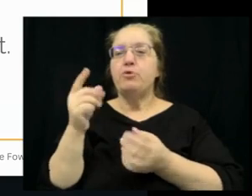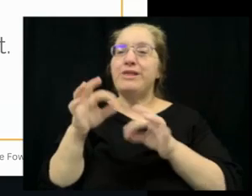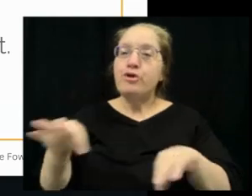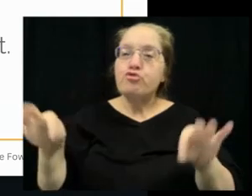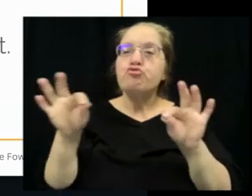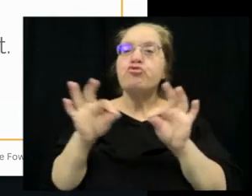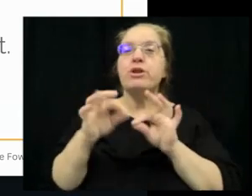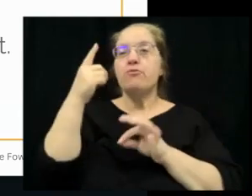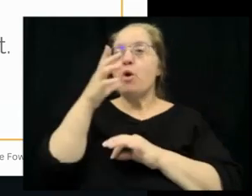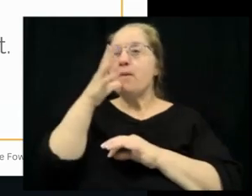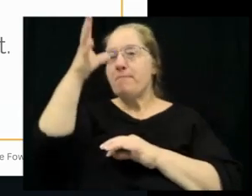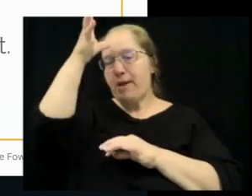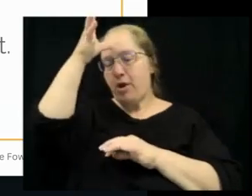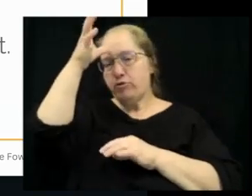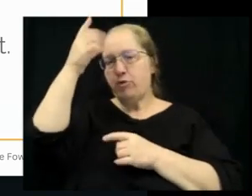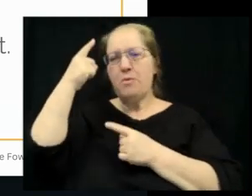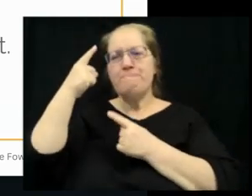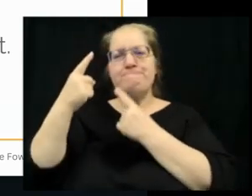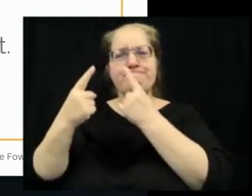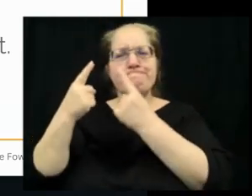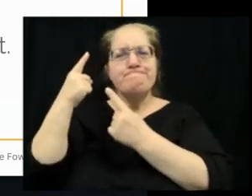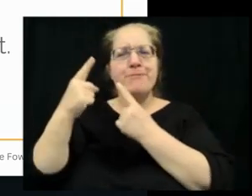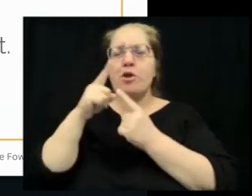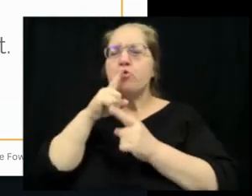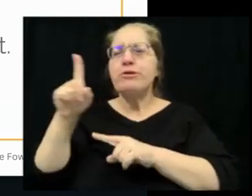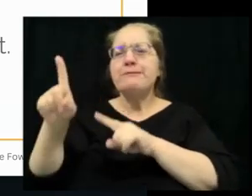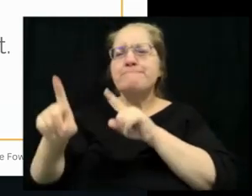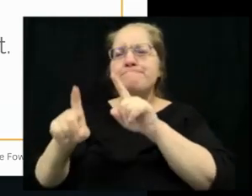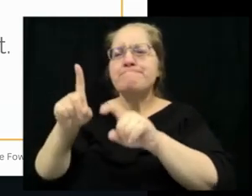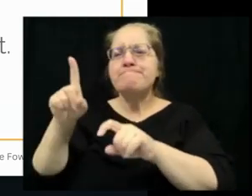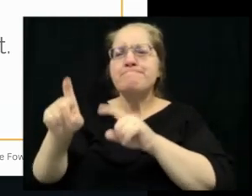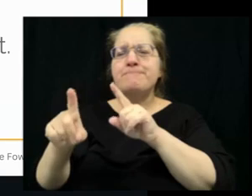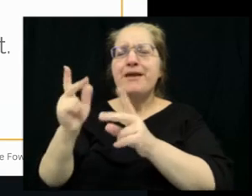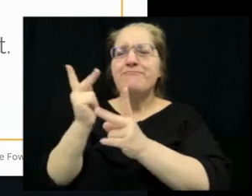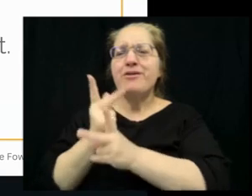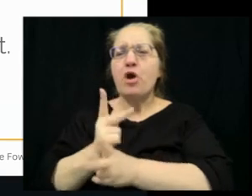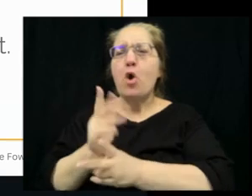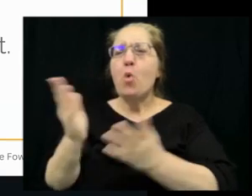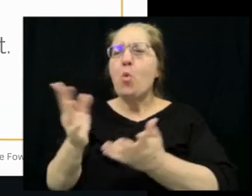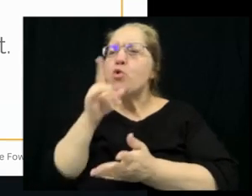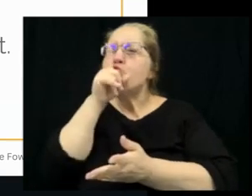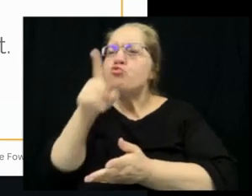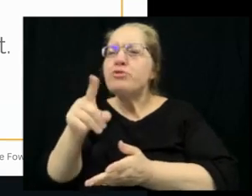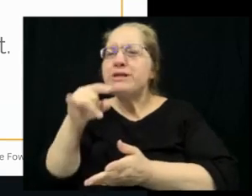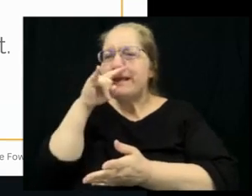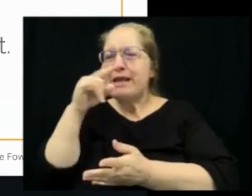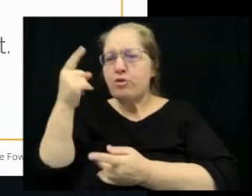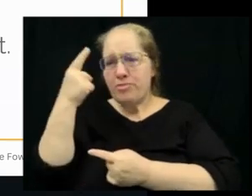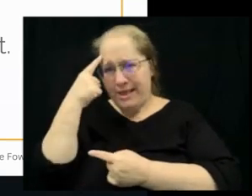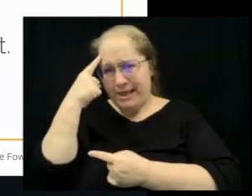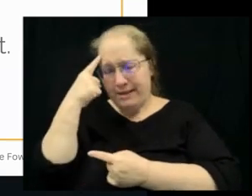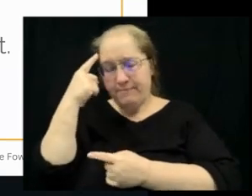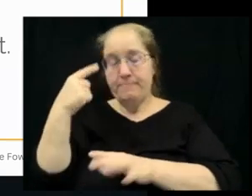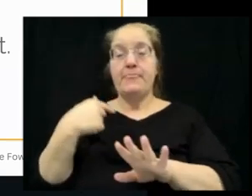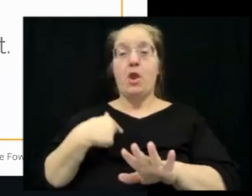parents to pause and dig deeper into their child's inner happenings. And here's what I've learned